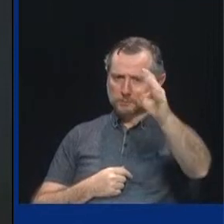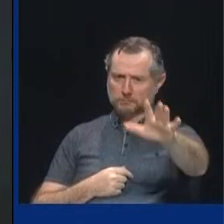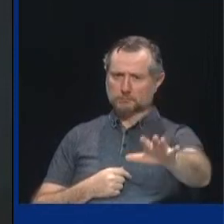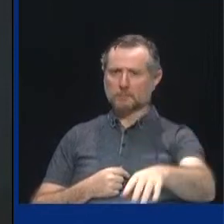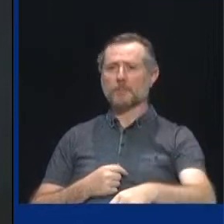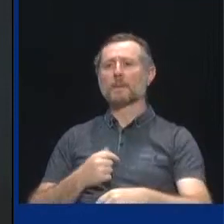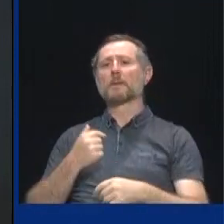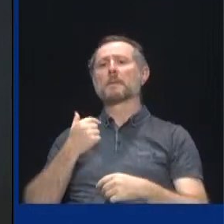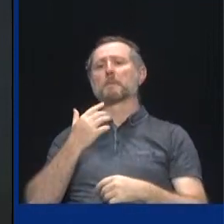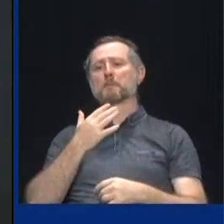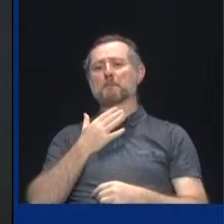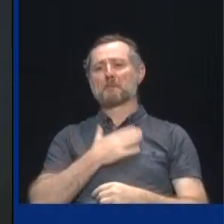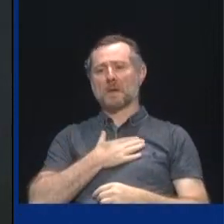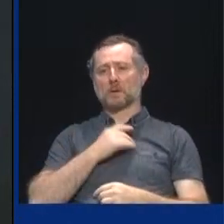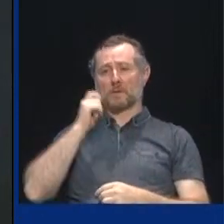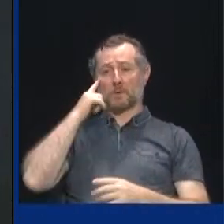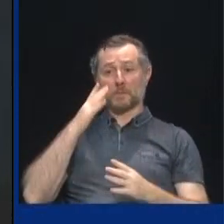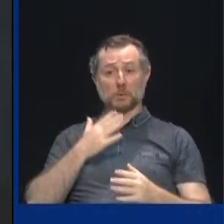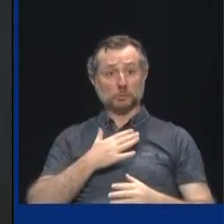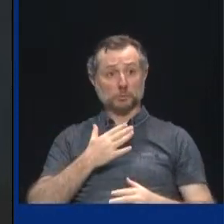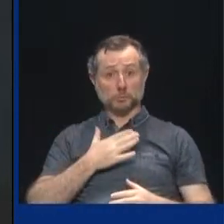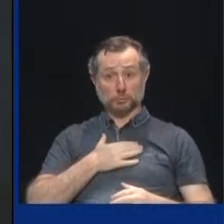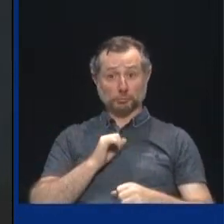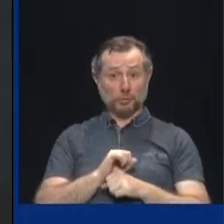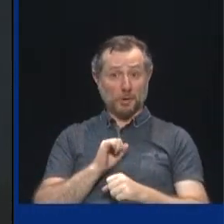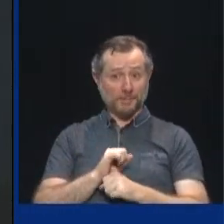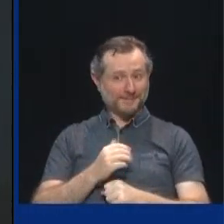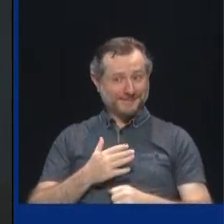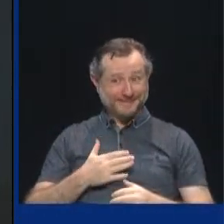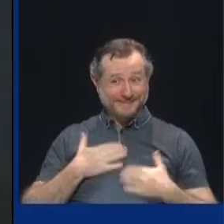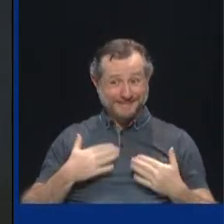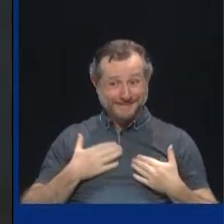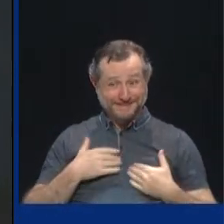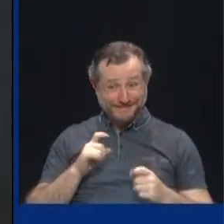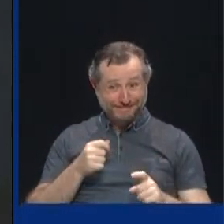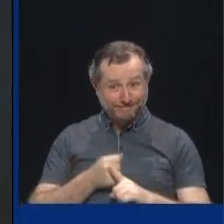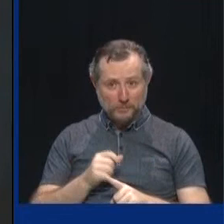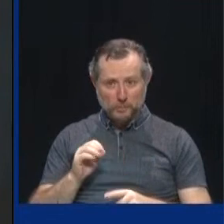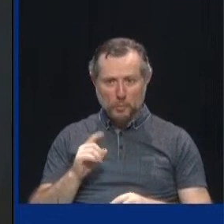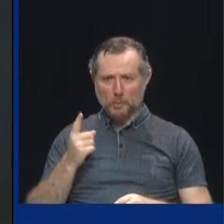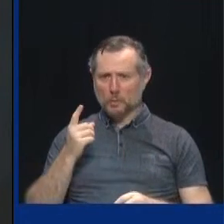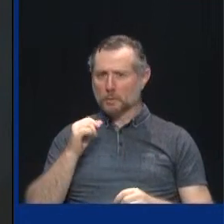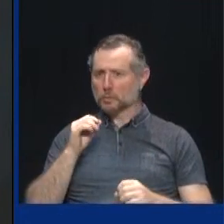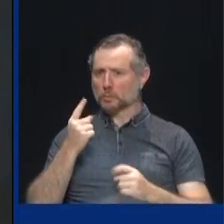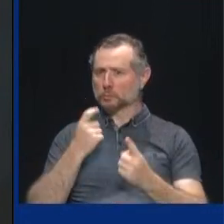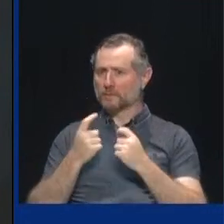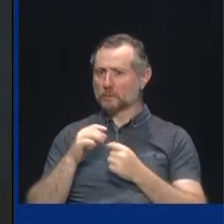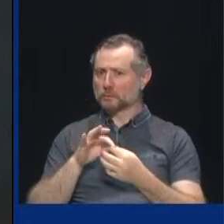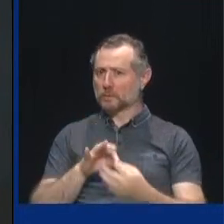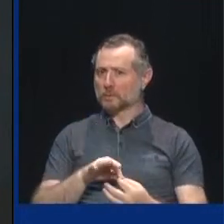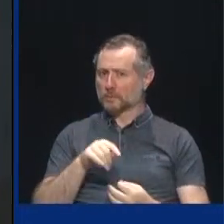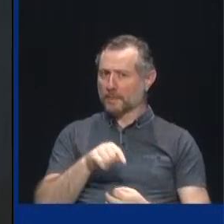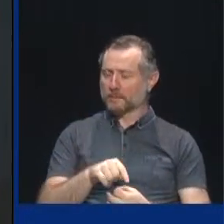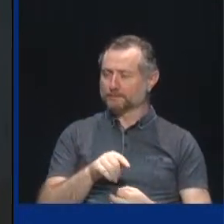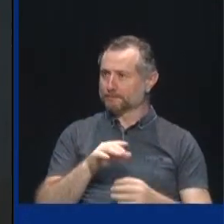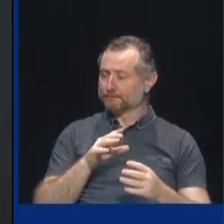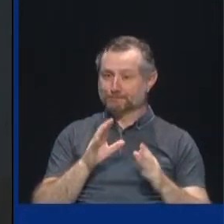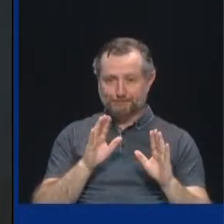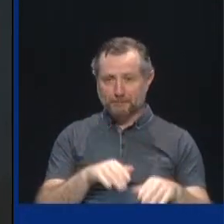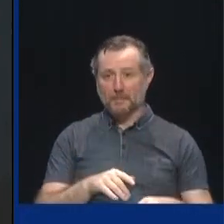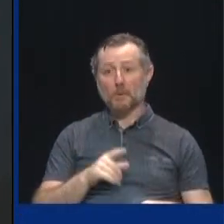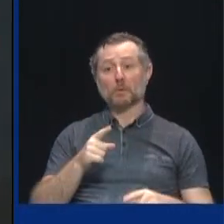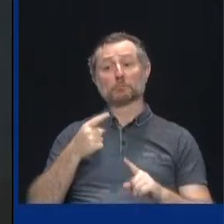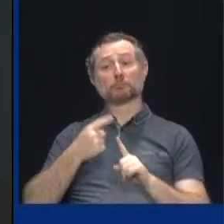it? None of the questions are leading, by the way. On the rent relief, you're not accurate about